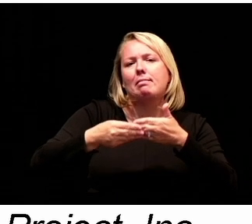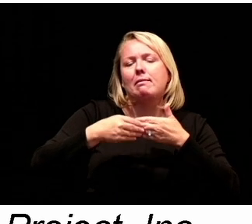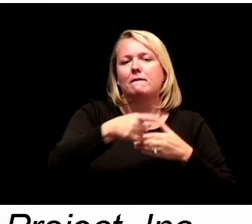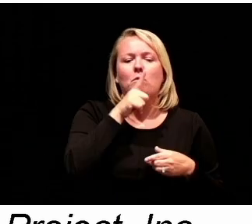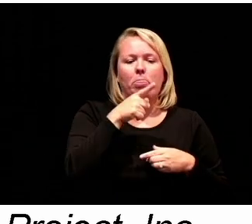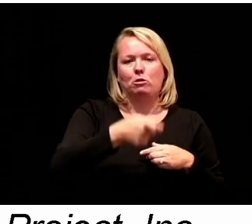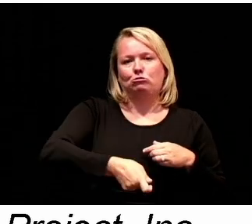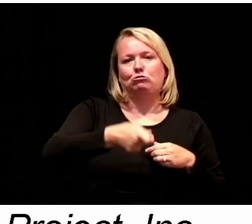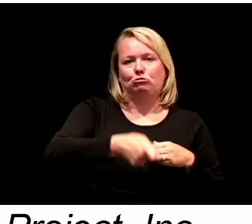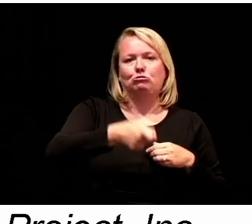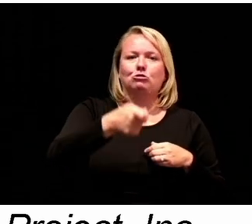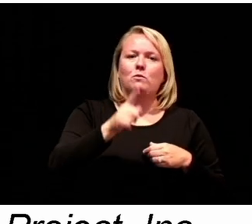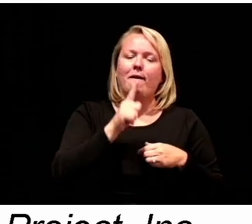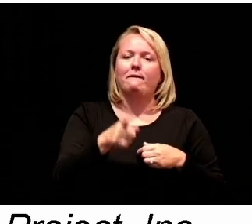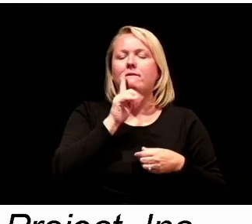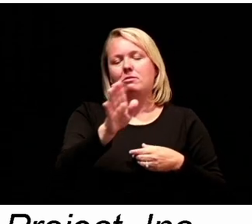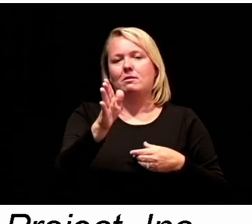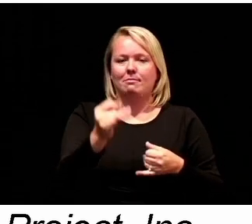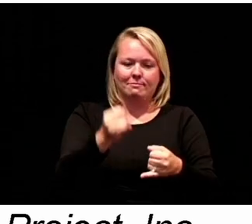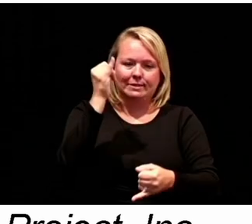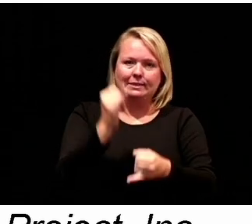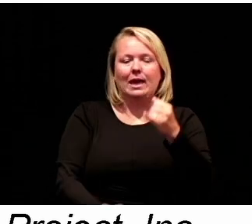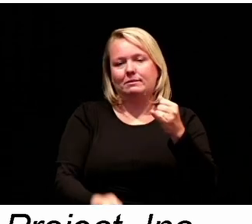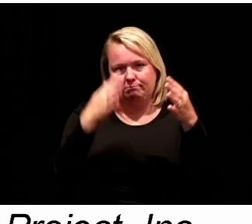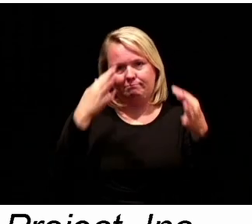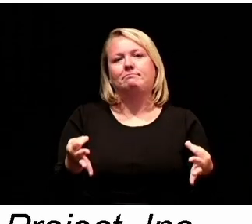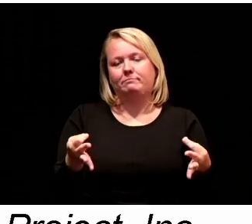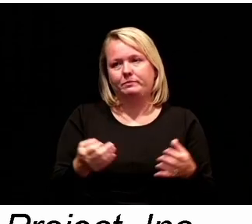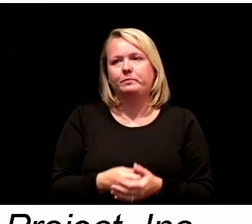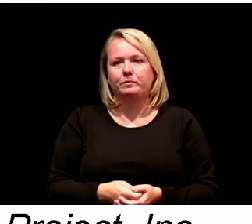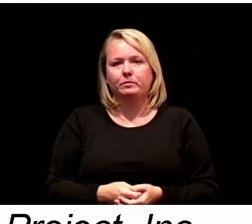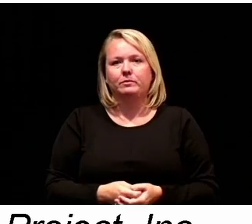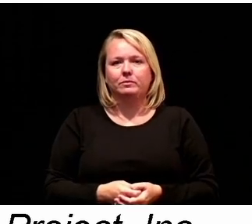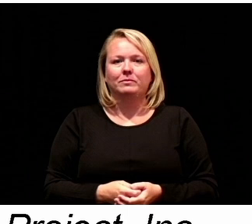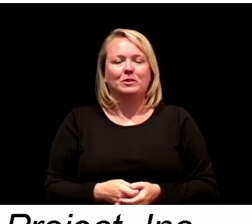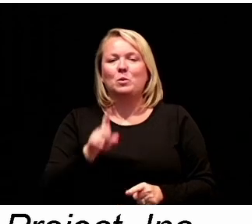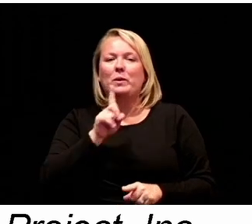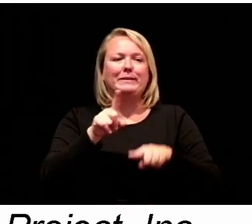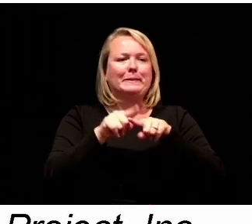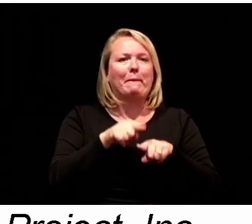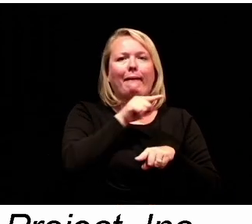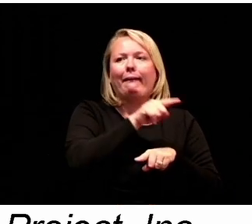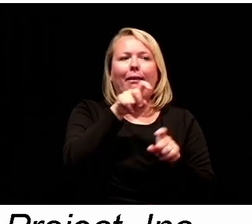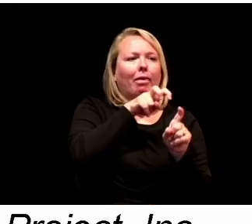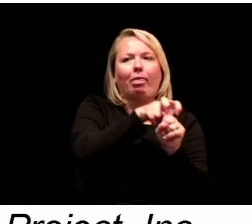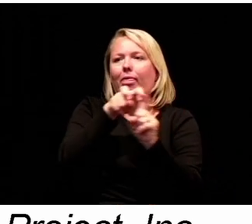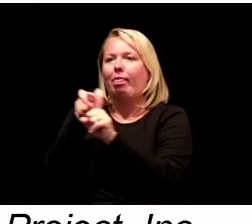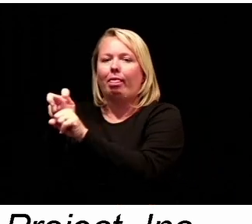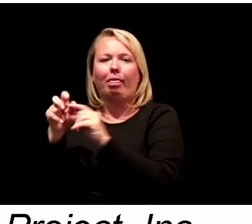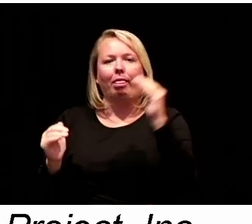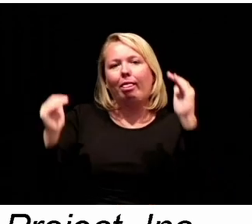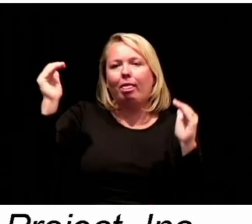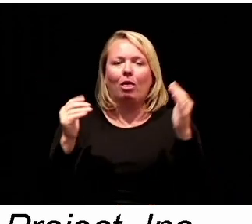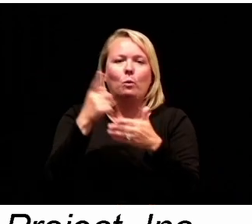it's a bit of a wild, wild west right now in terms of disparate impact theory. More cases you